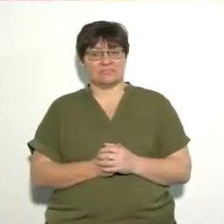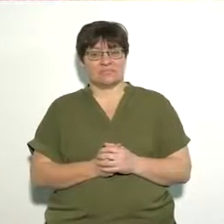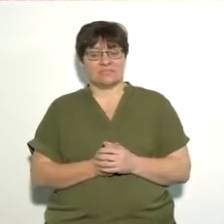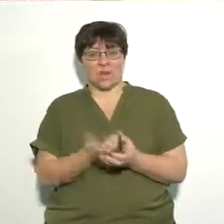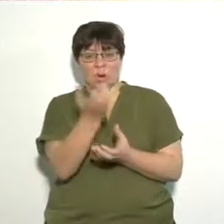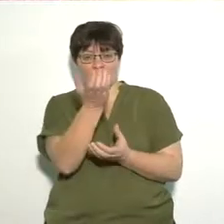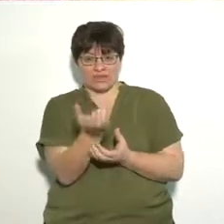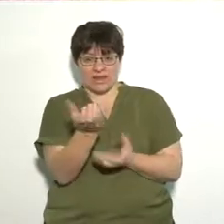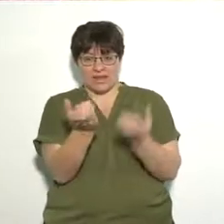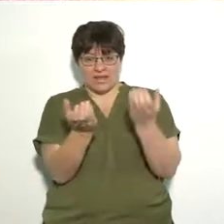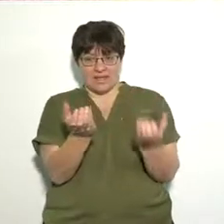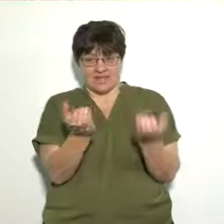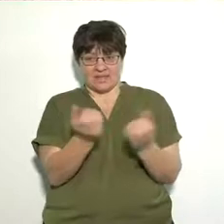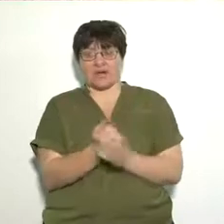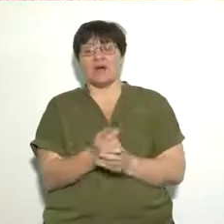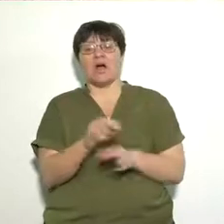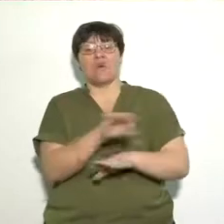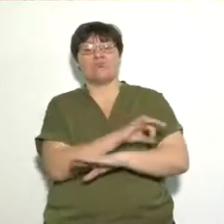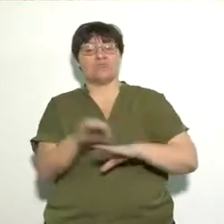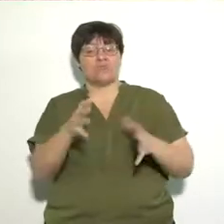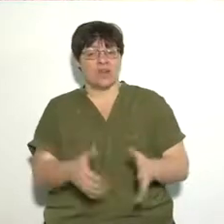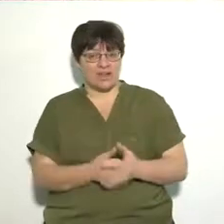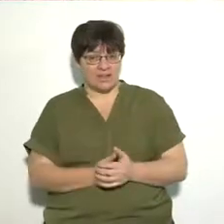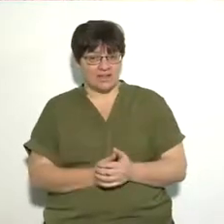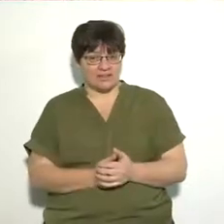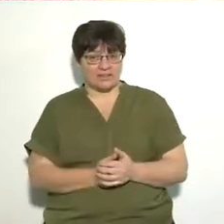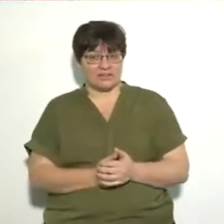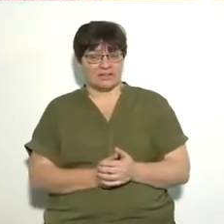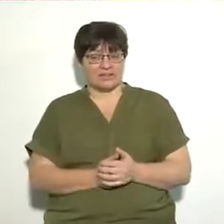a container, a ruler,